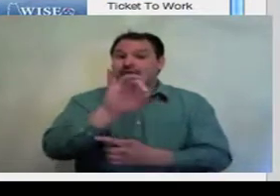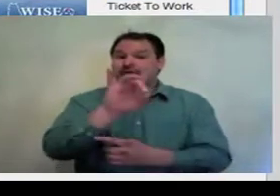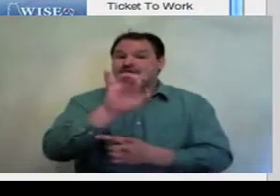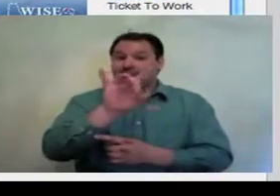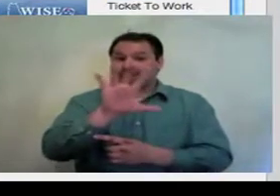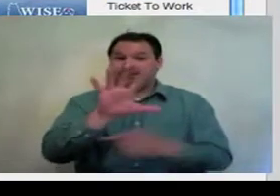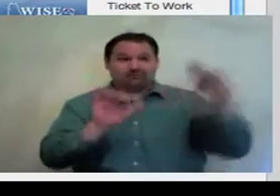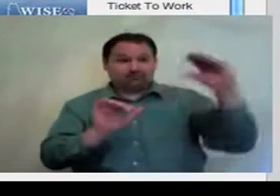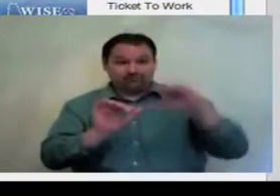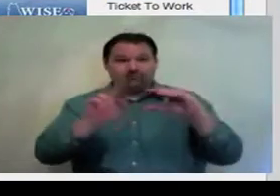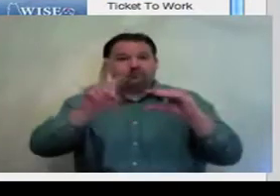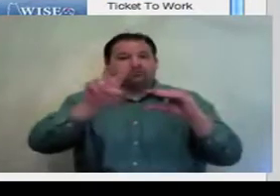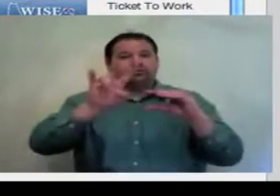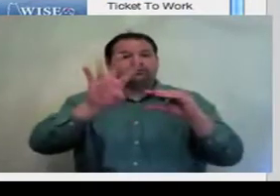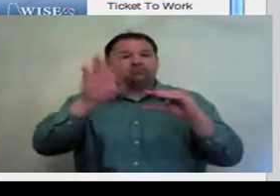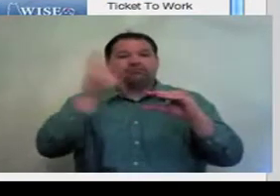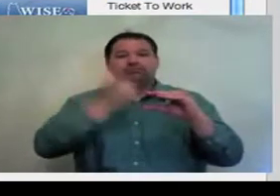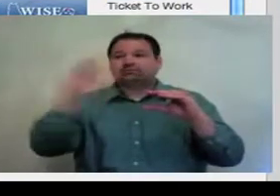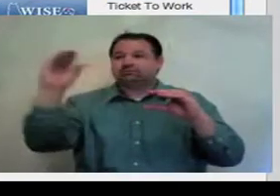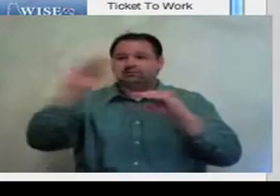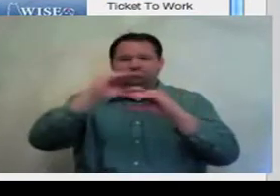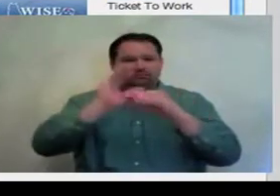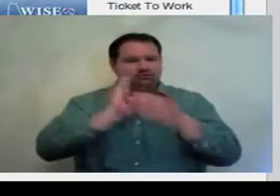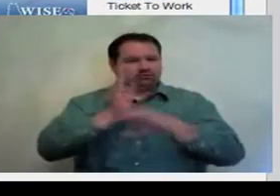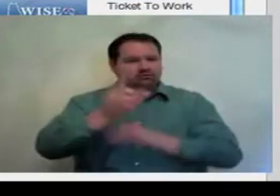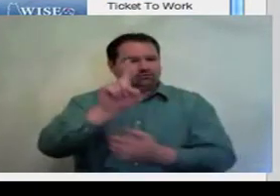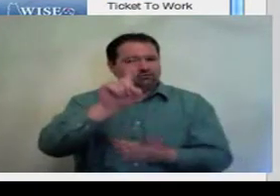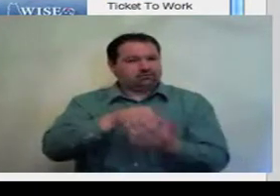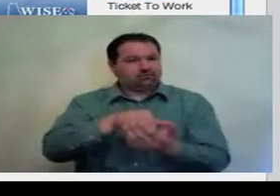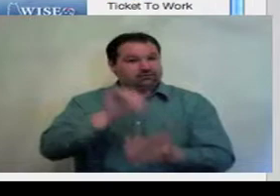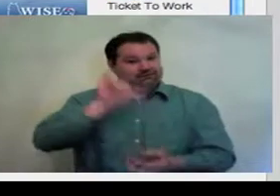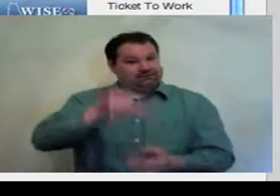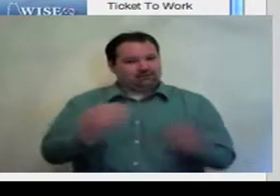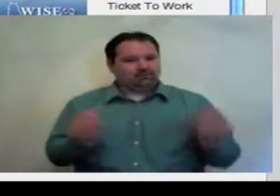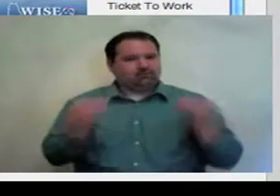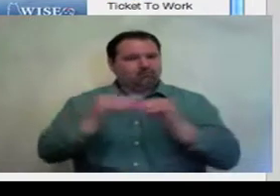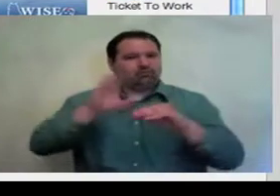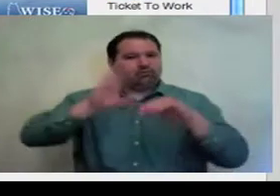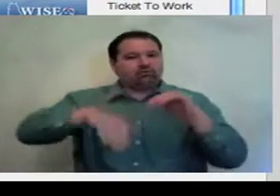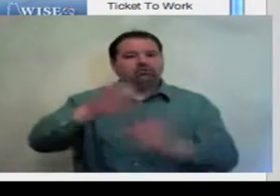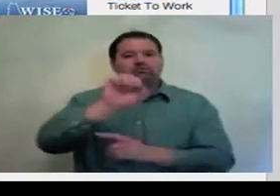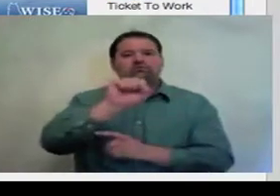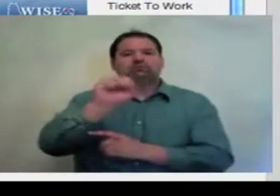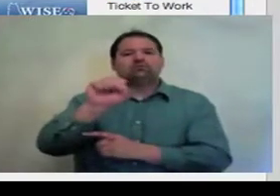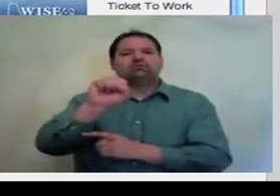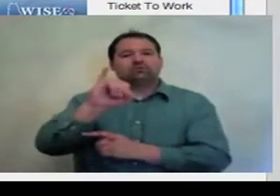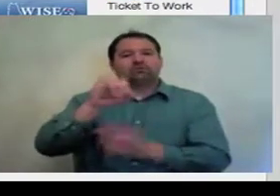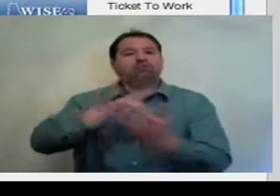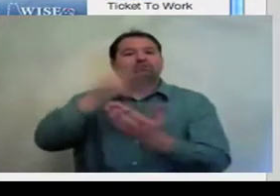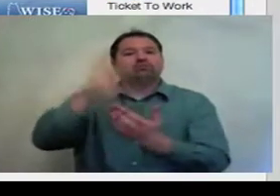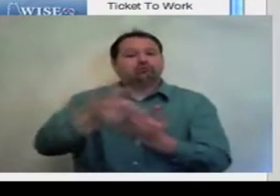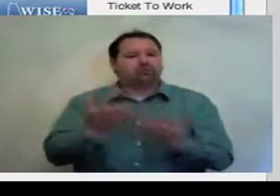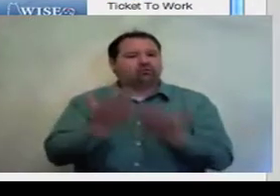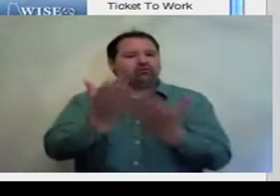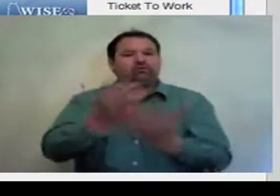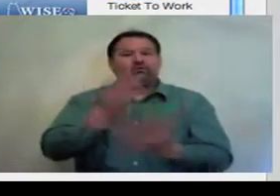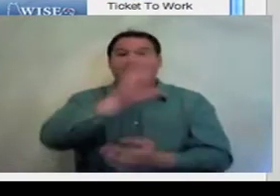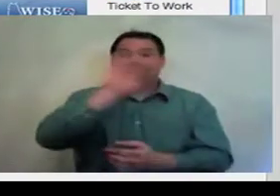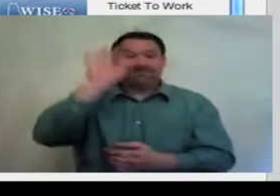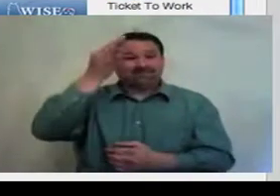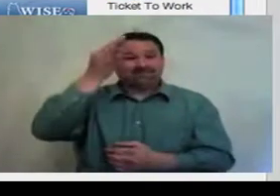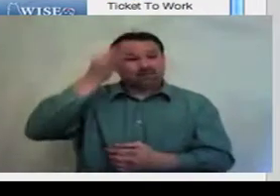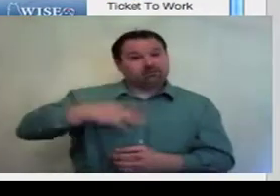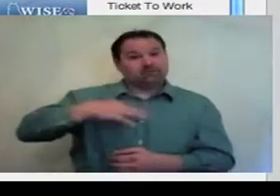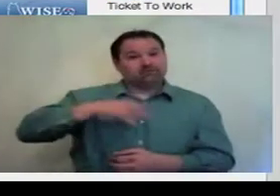with the $885 that you earned, you have well over $1,000, which is much more than the SSI program provides. The